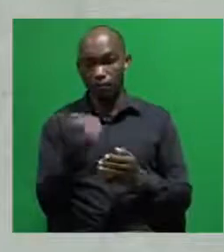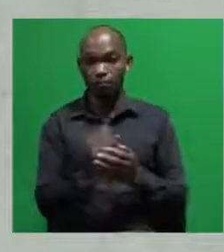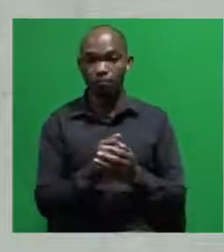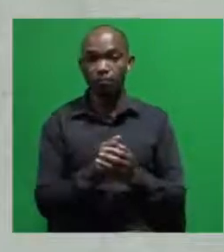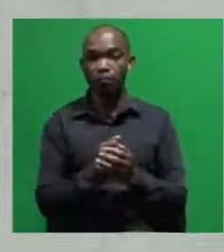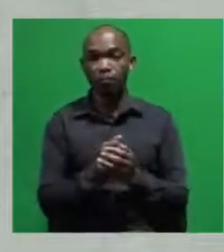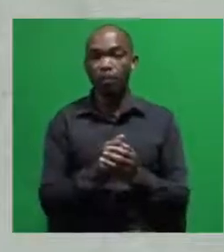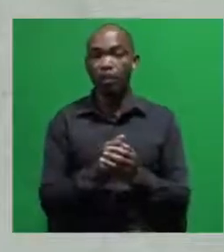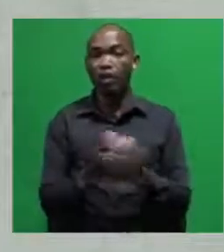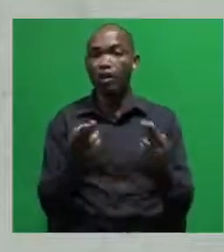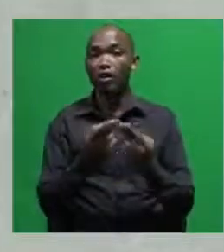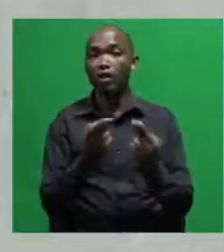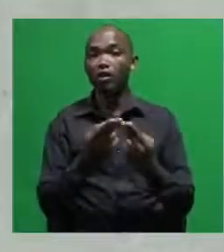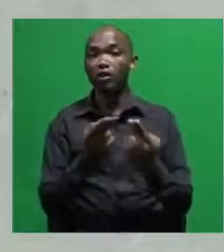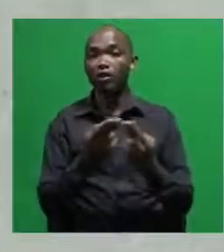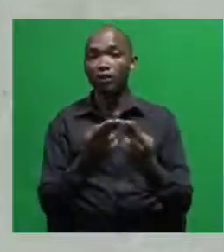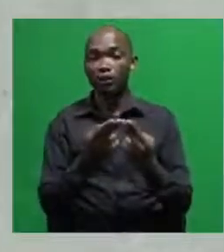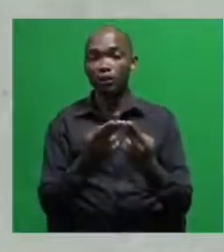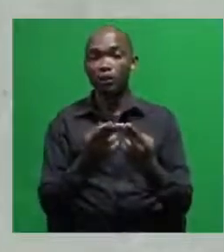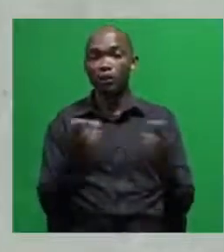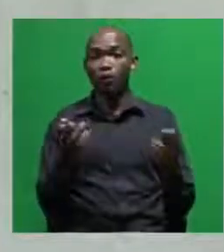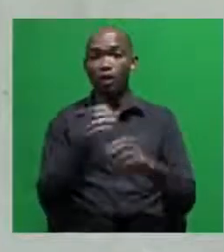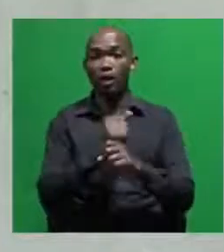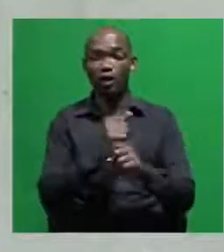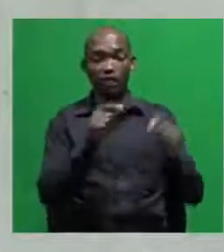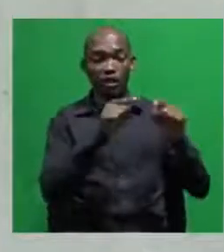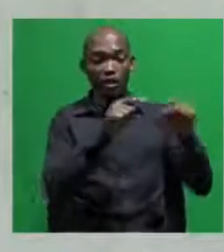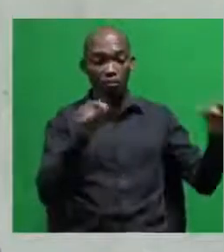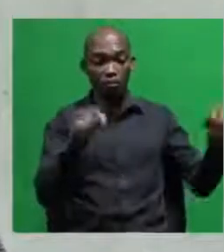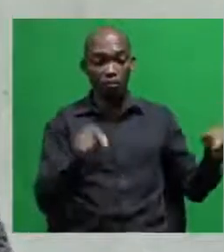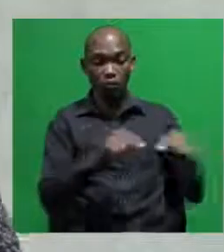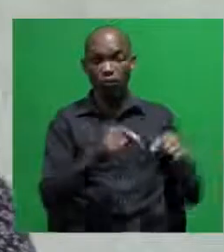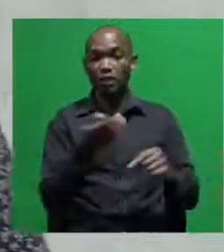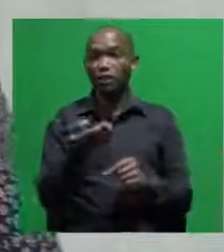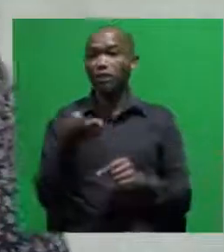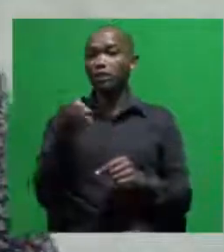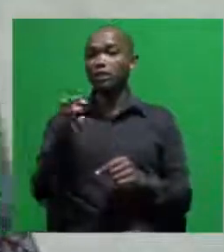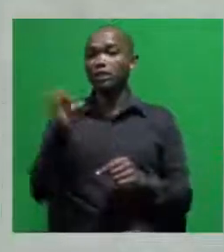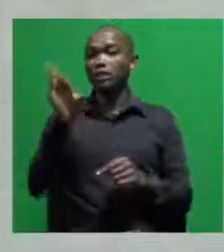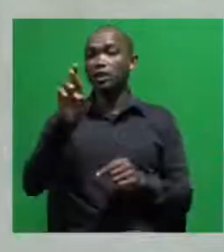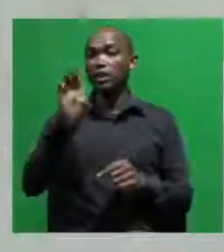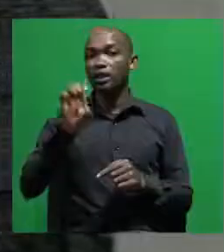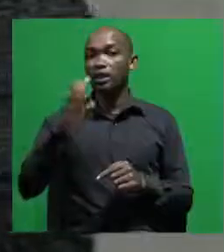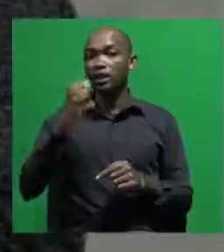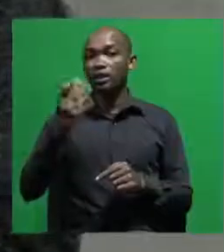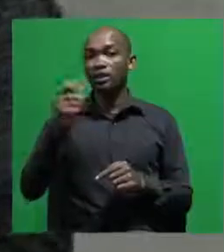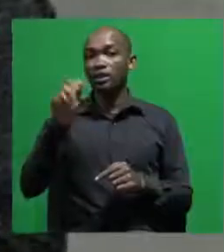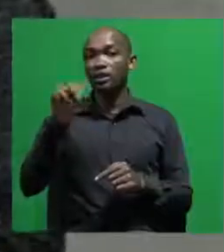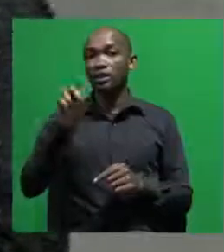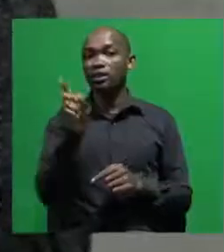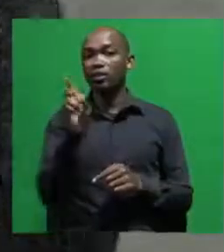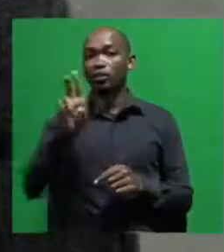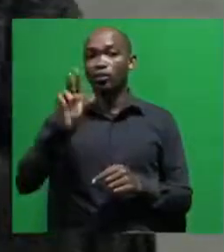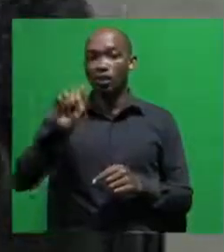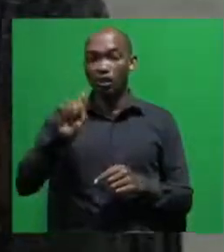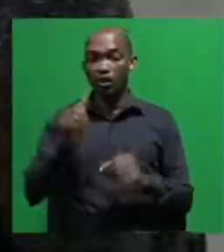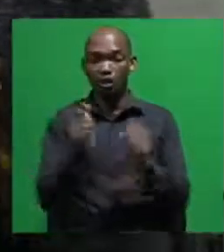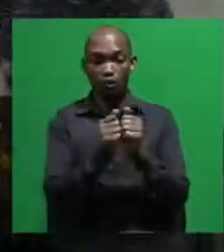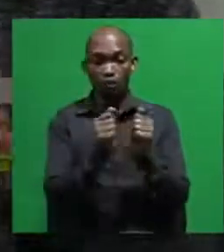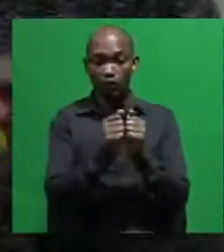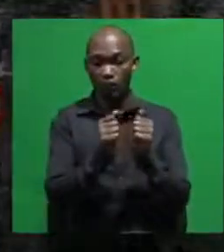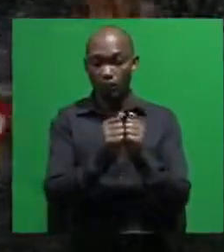sphere. Also, we have a box. This is the rectangular. This is the rectangular